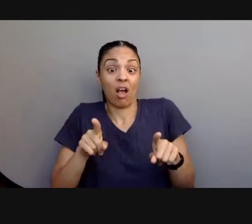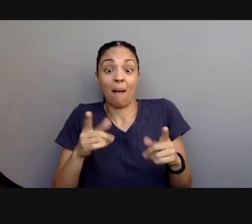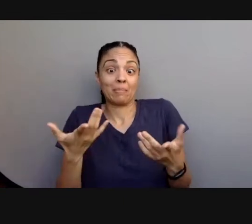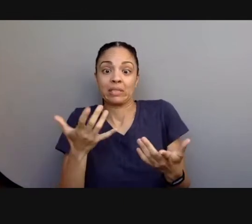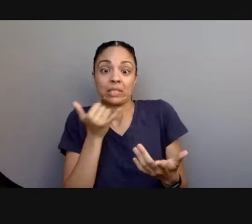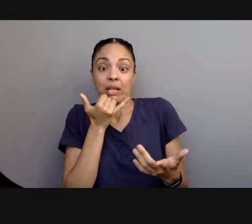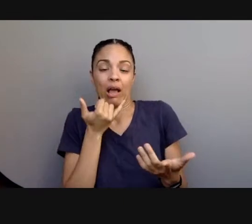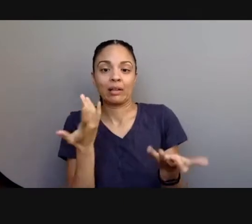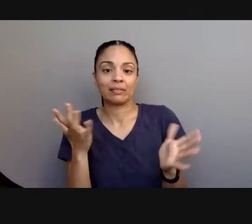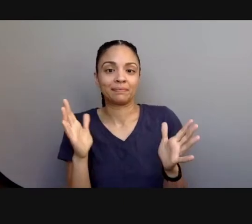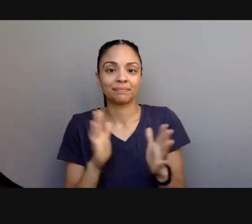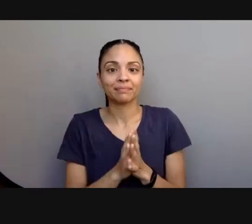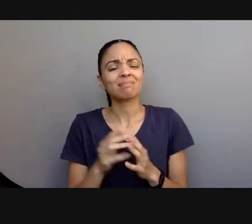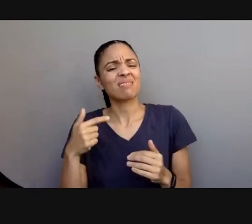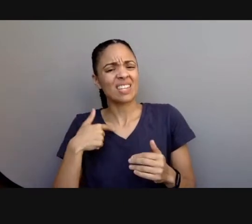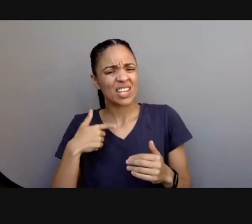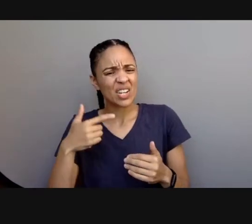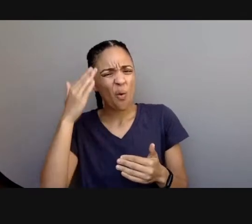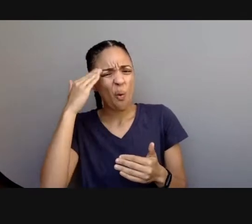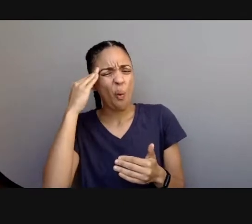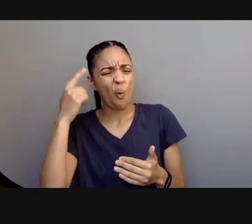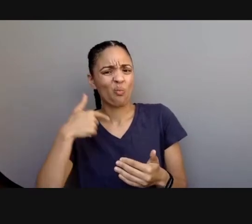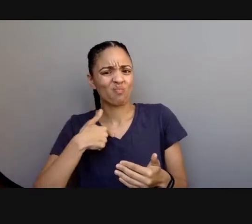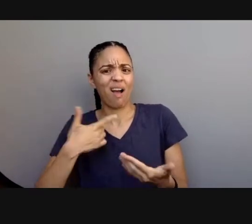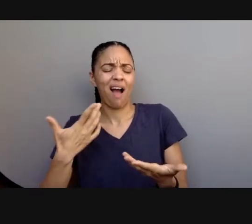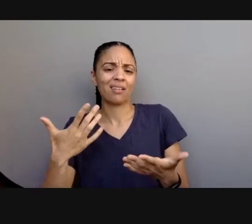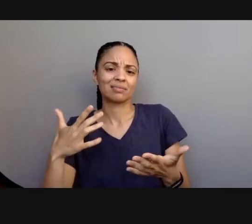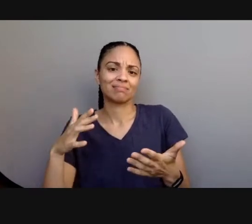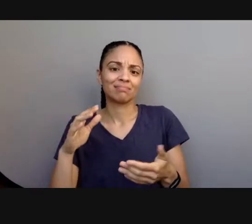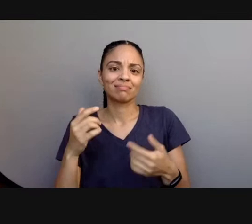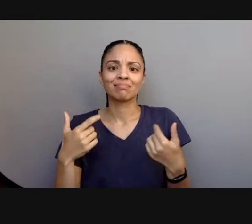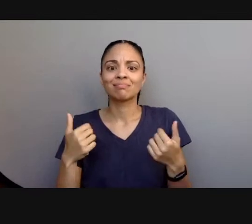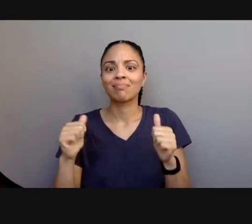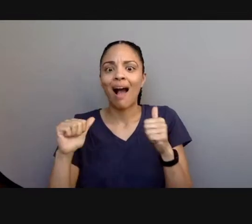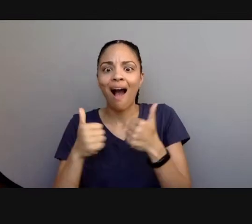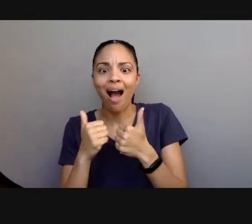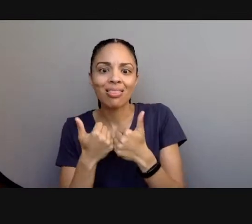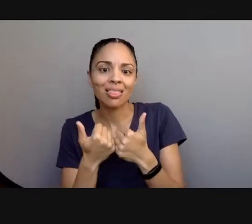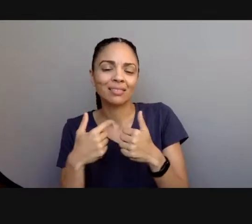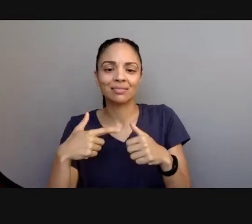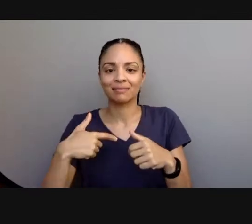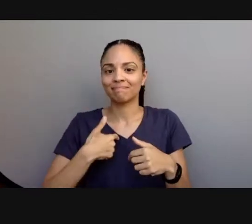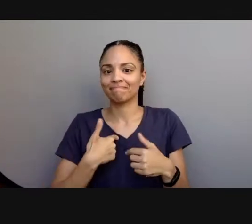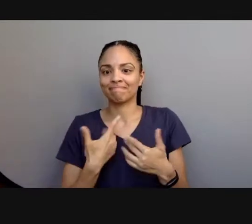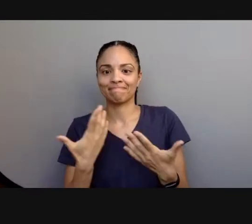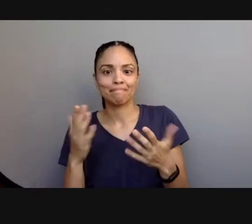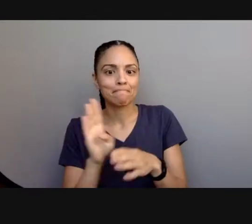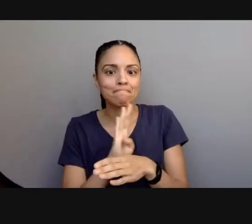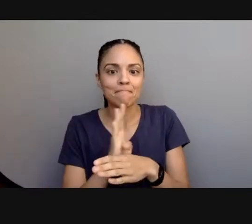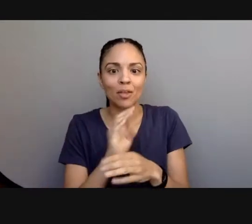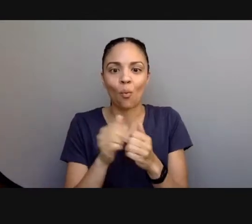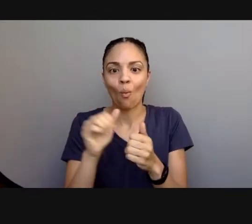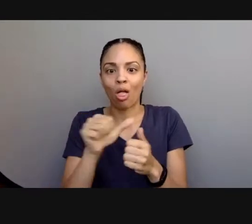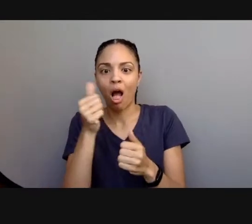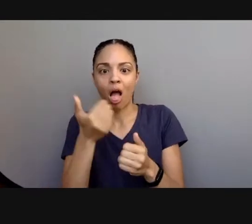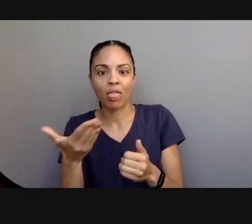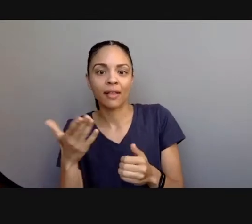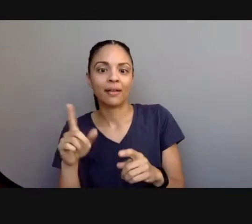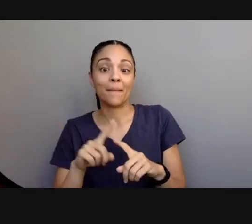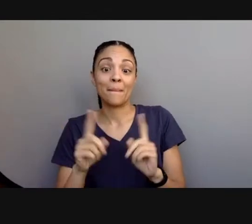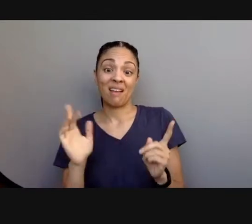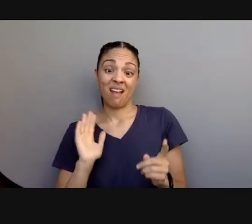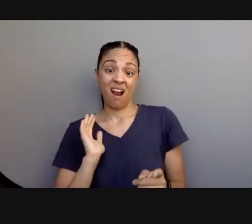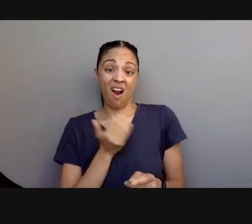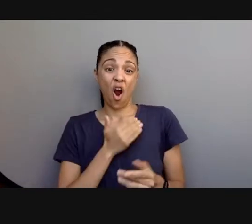trying to do all kind of other things. It just so happened that, of course, growing up in my area, our town had an arts magnet chain. So